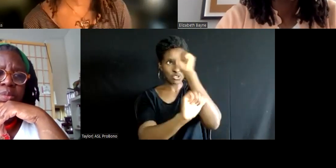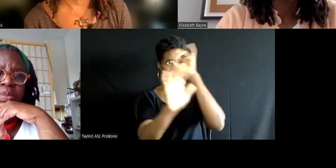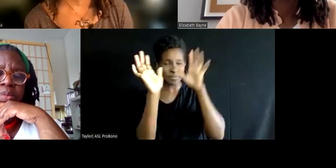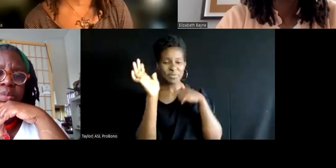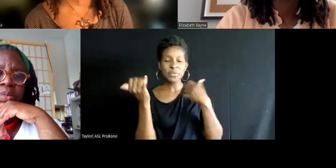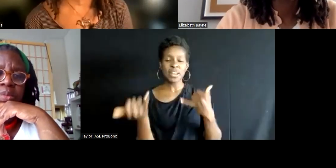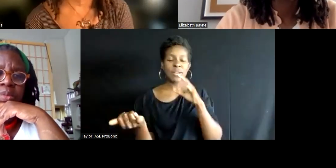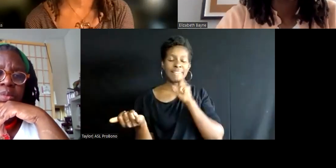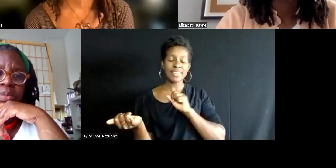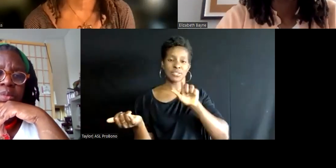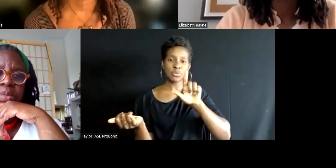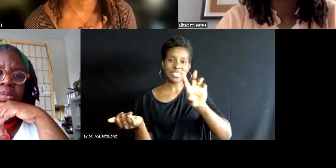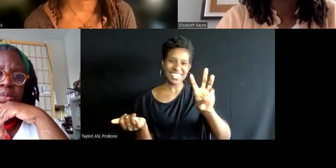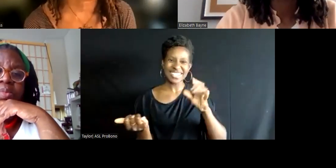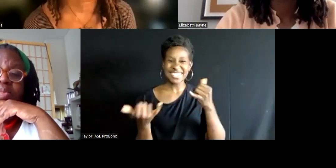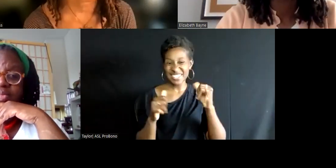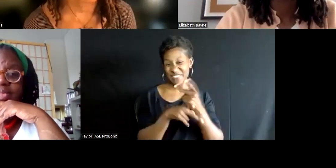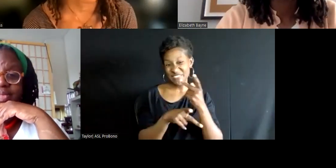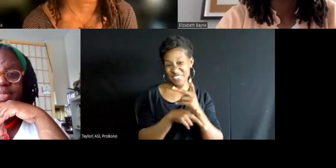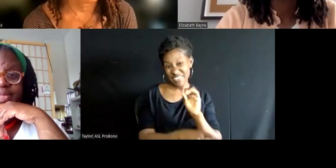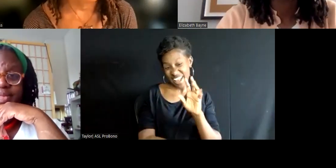26, she's still working it out, you know.